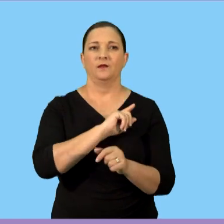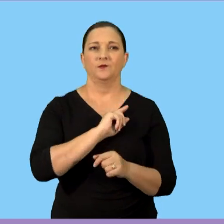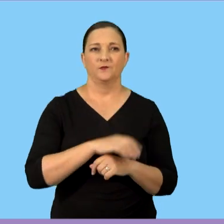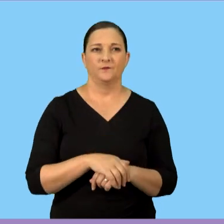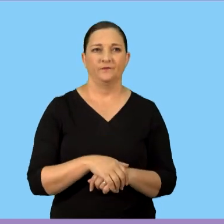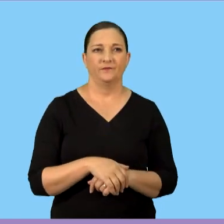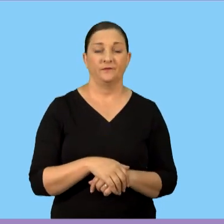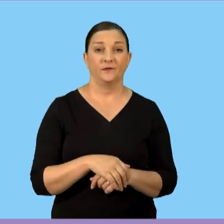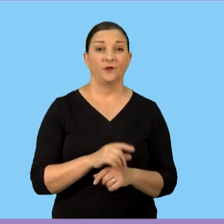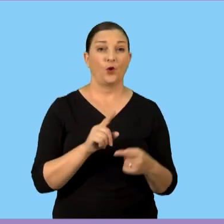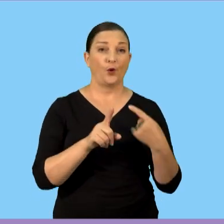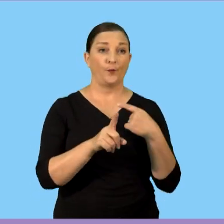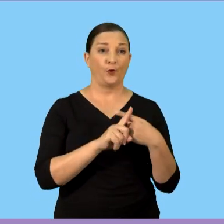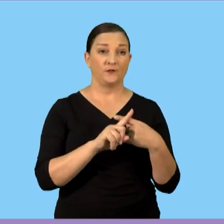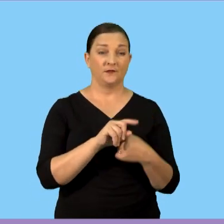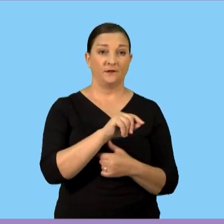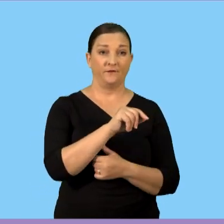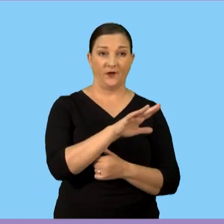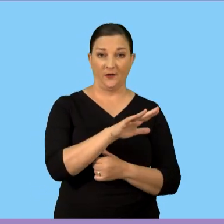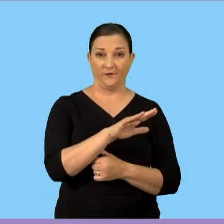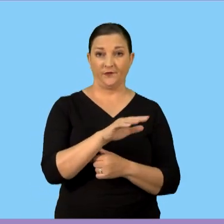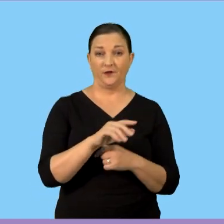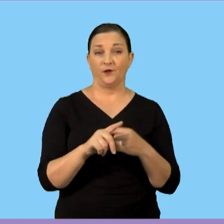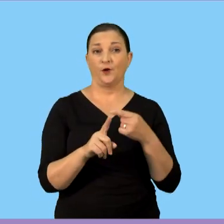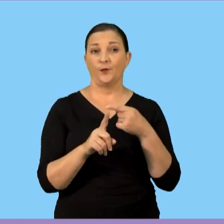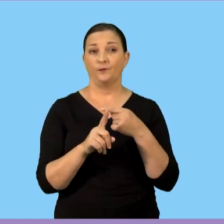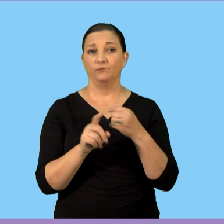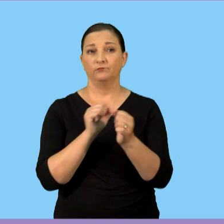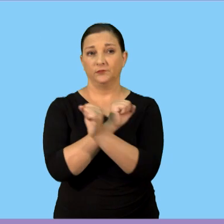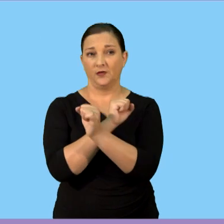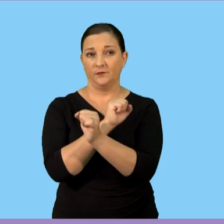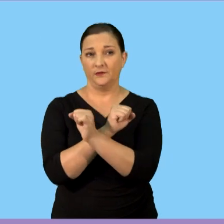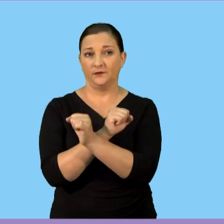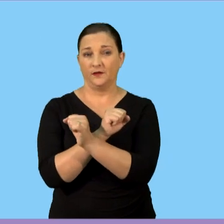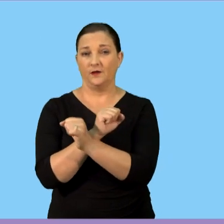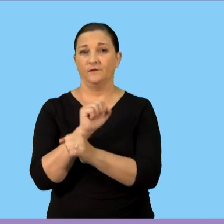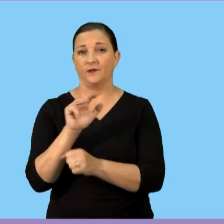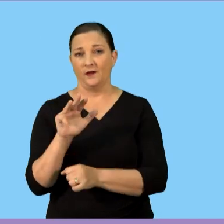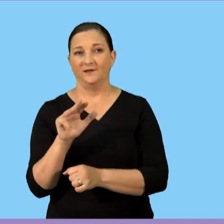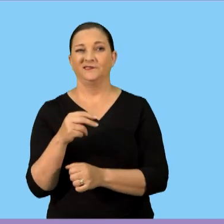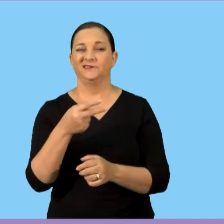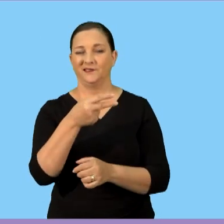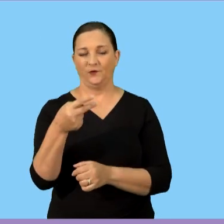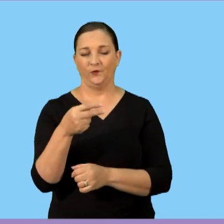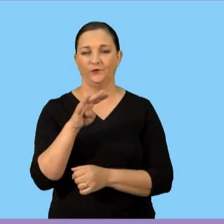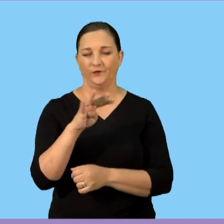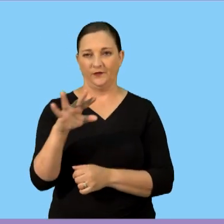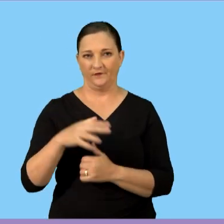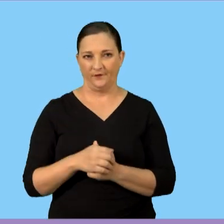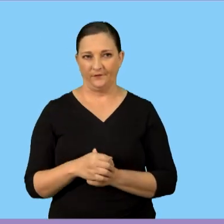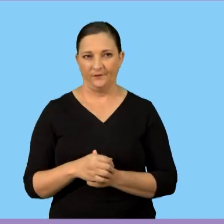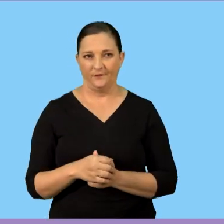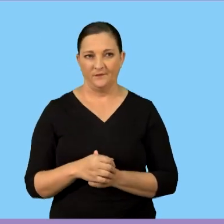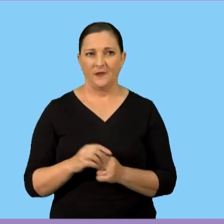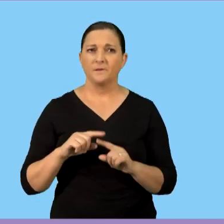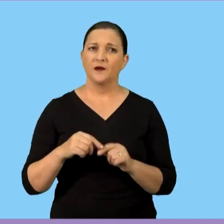+5. And a +9 multiplied by a +5, that is a +45. Now, we